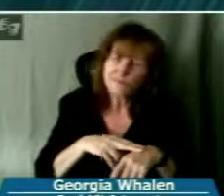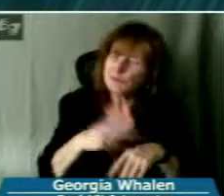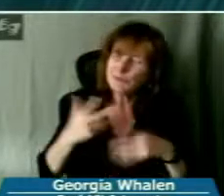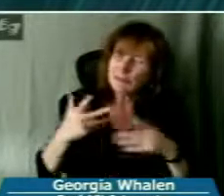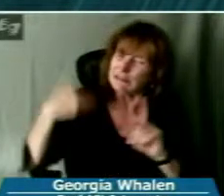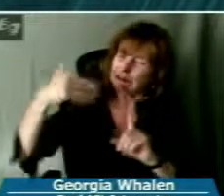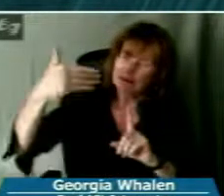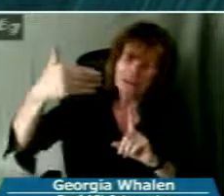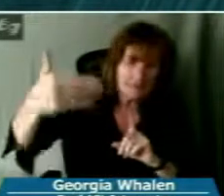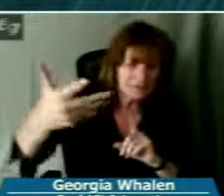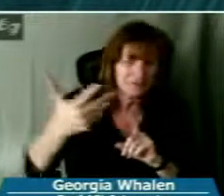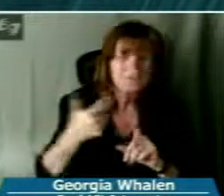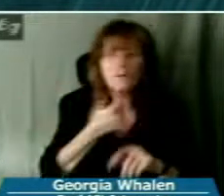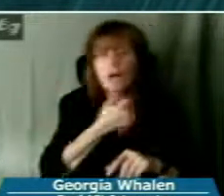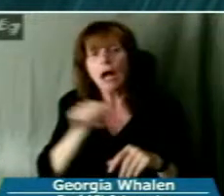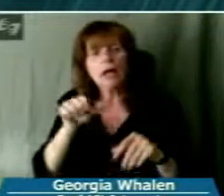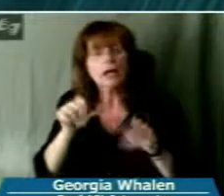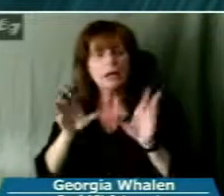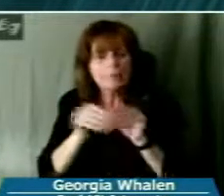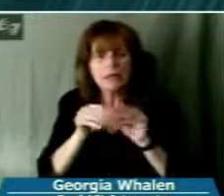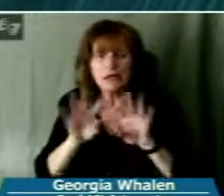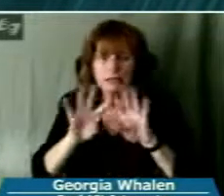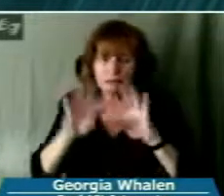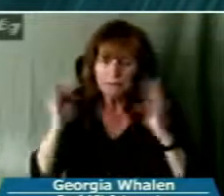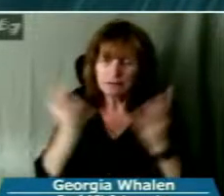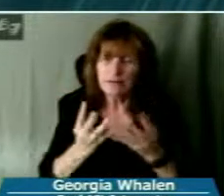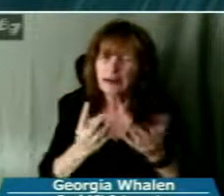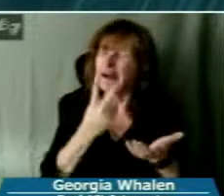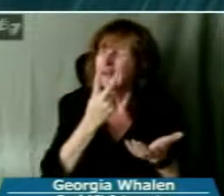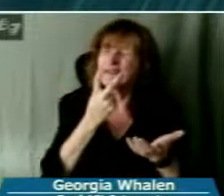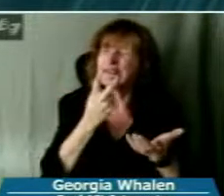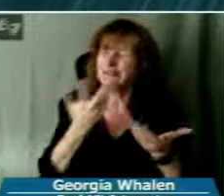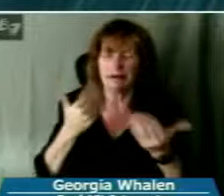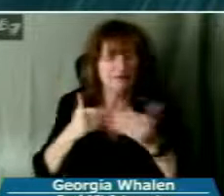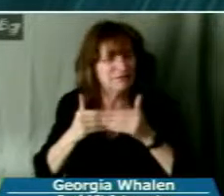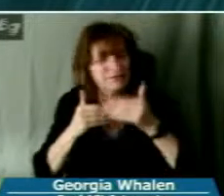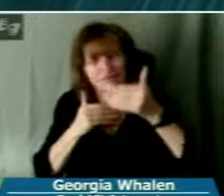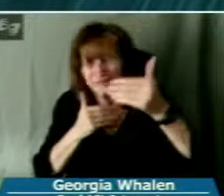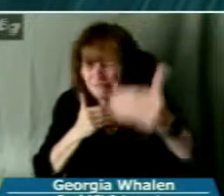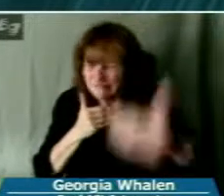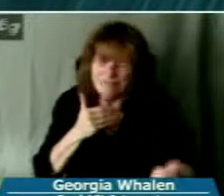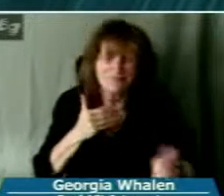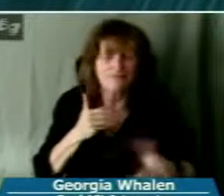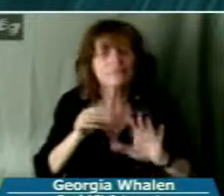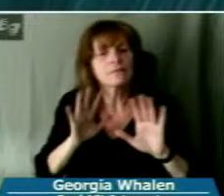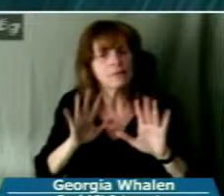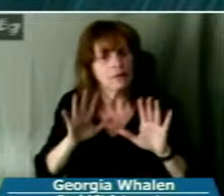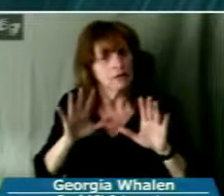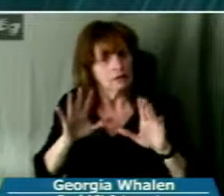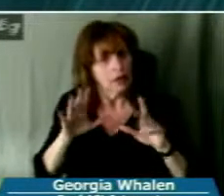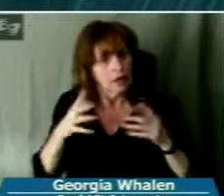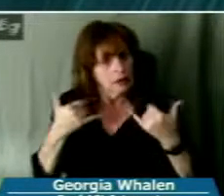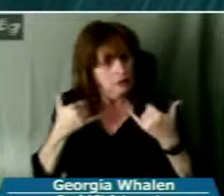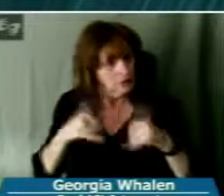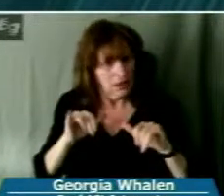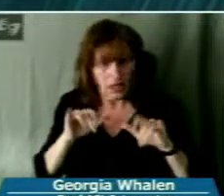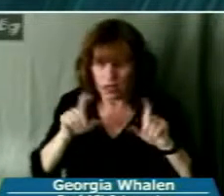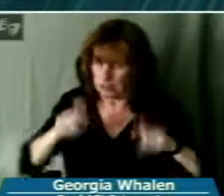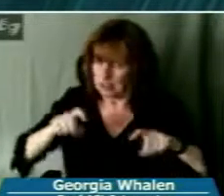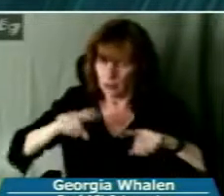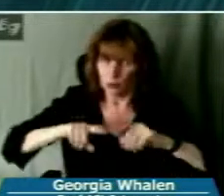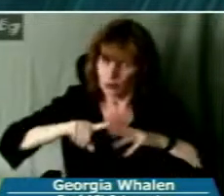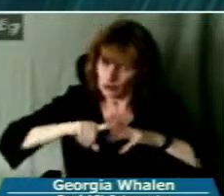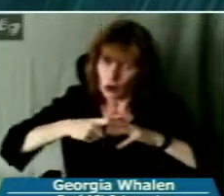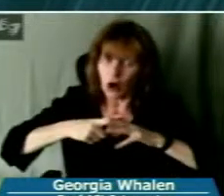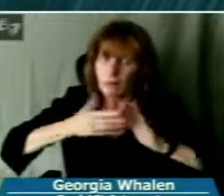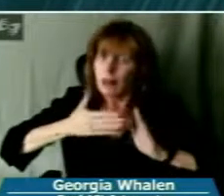in-person council meetings, in-person gatherings within our city. But we need to look at how that's going to happen over time. It